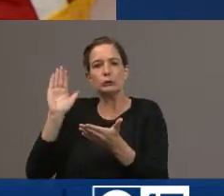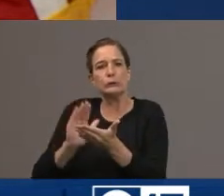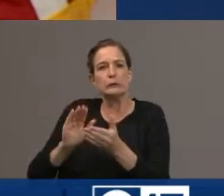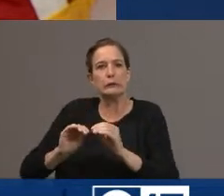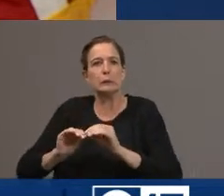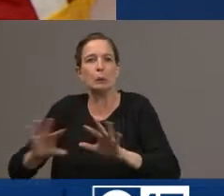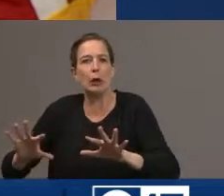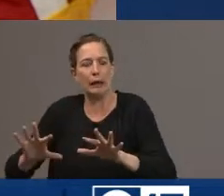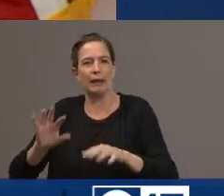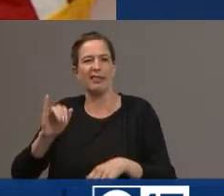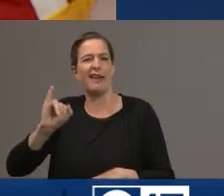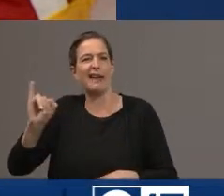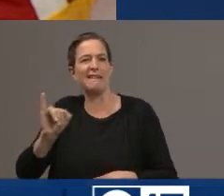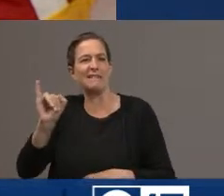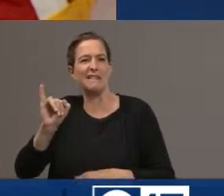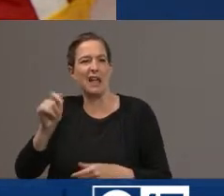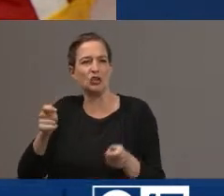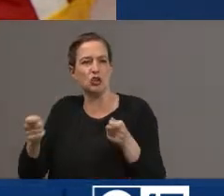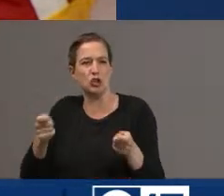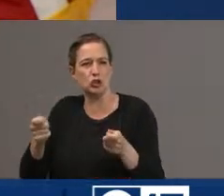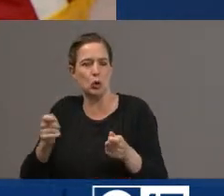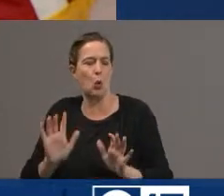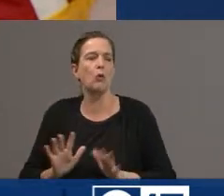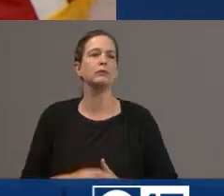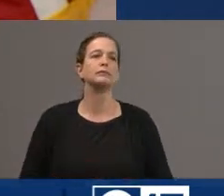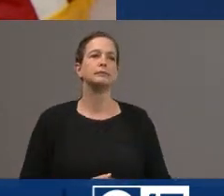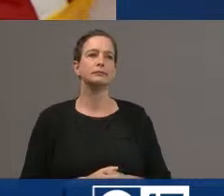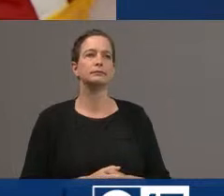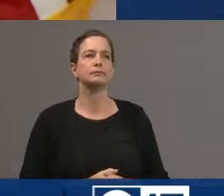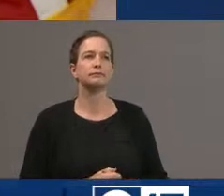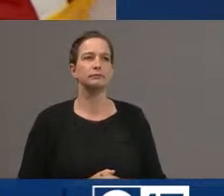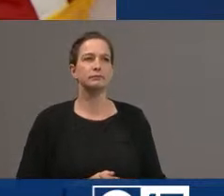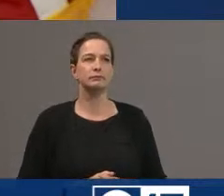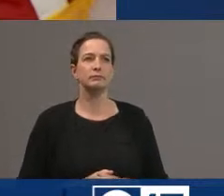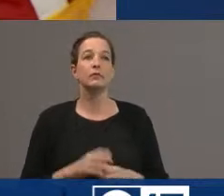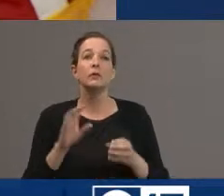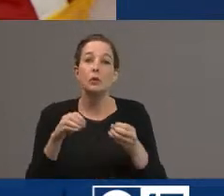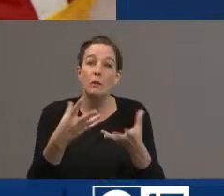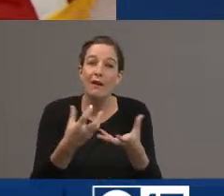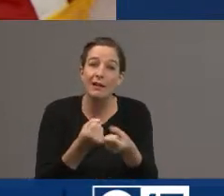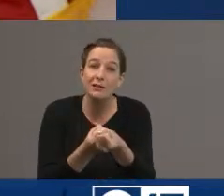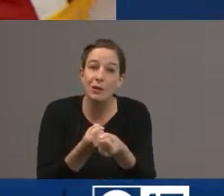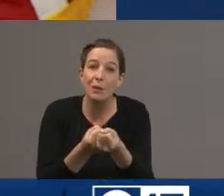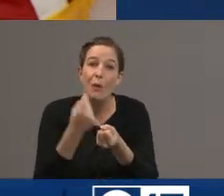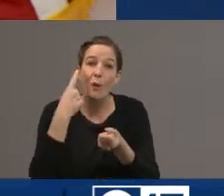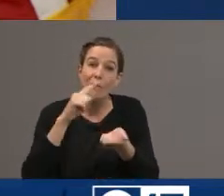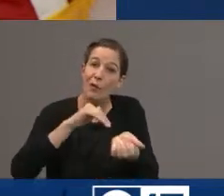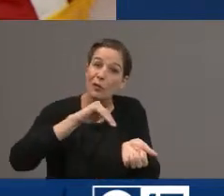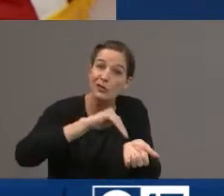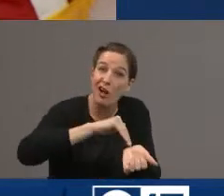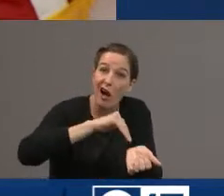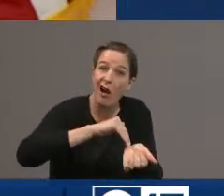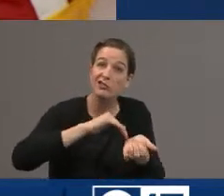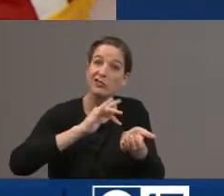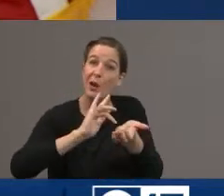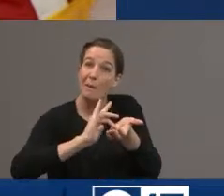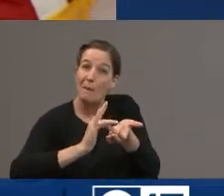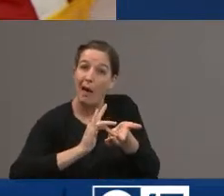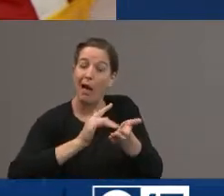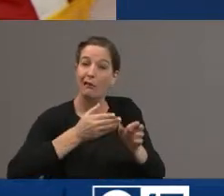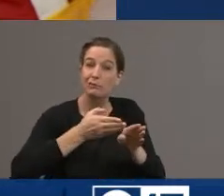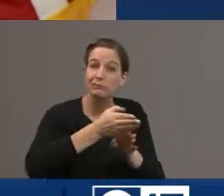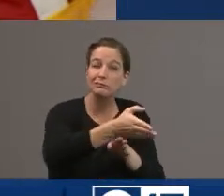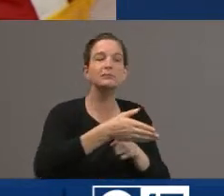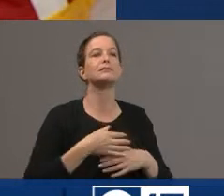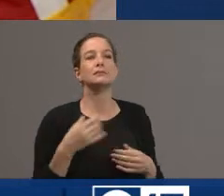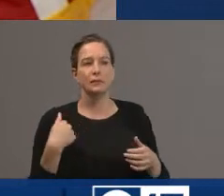And to provide support to our hospitals and doctors, We will be extending the Good Samaritan